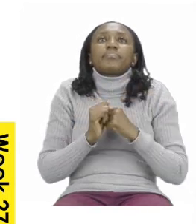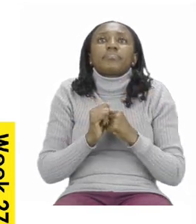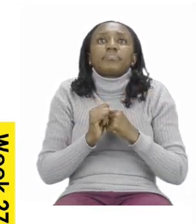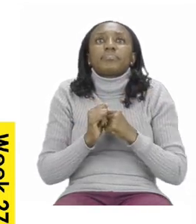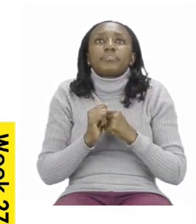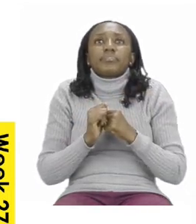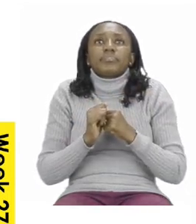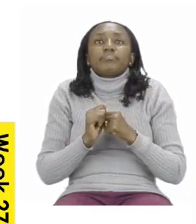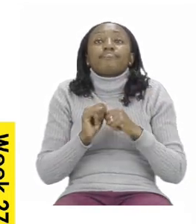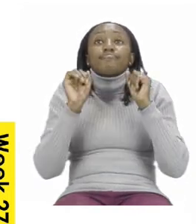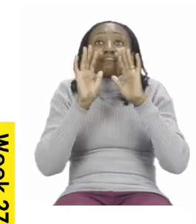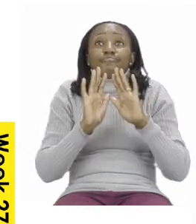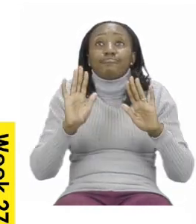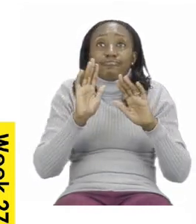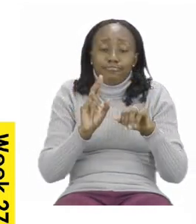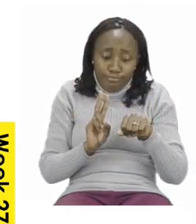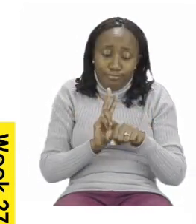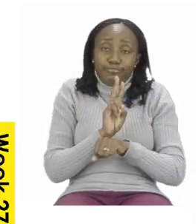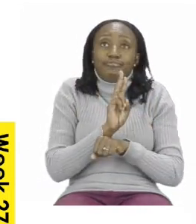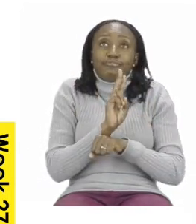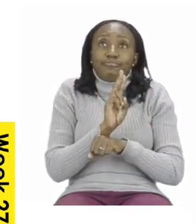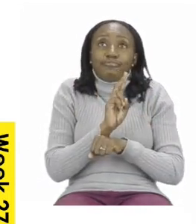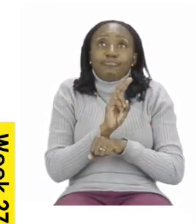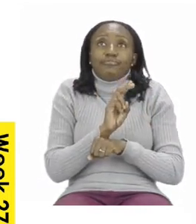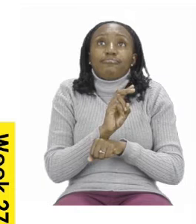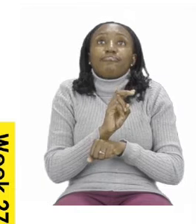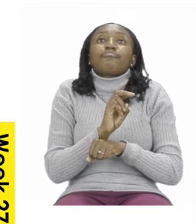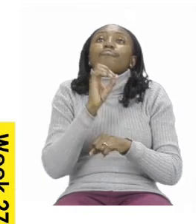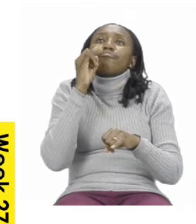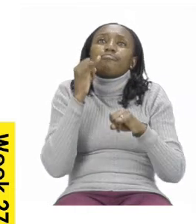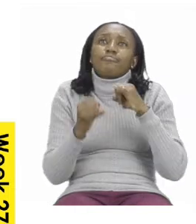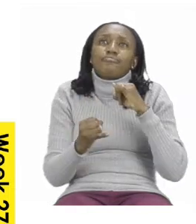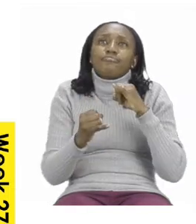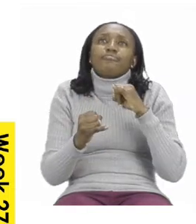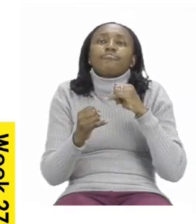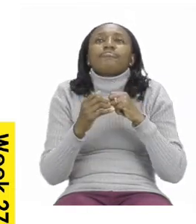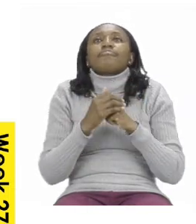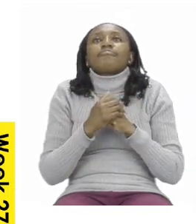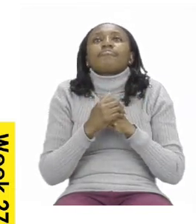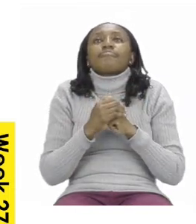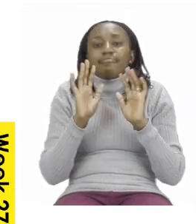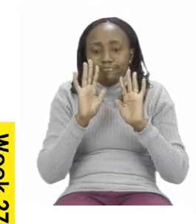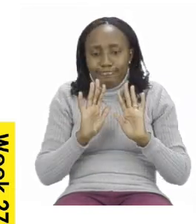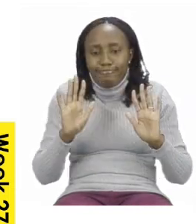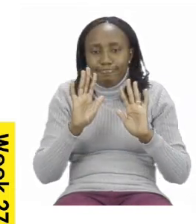you only have to color the second one and the last one.